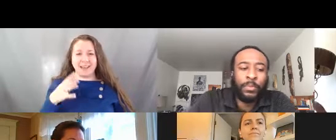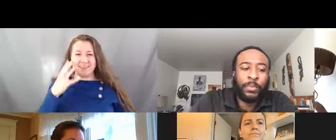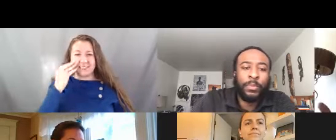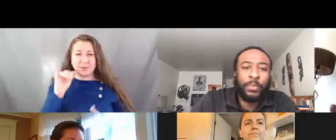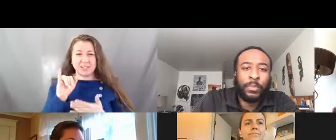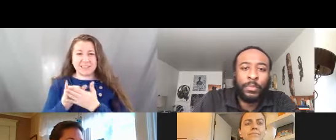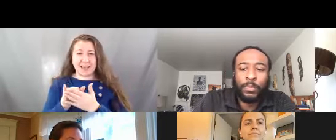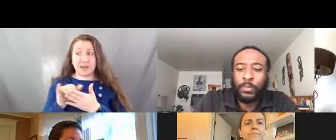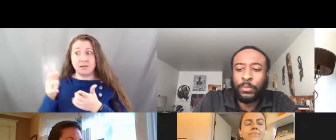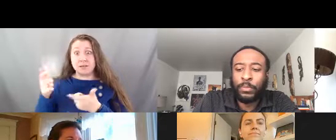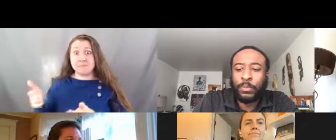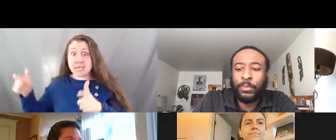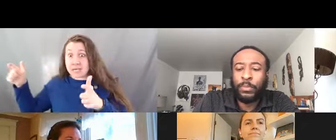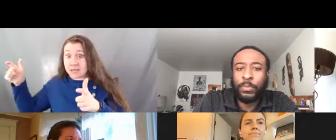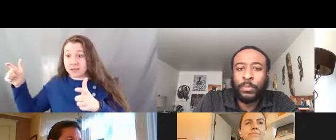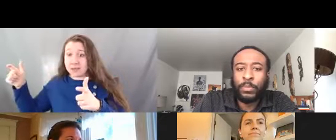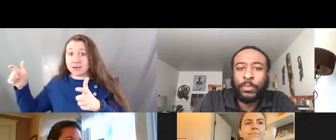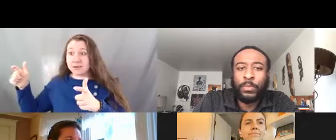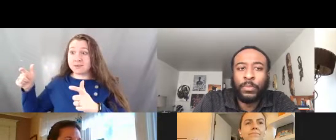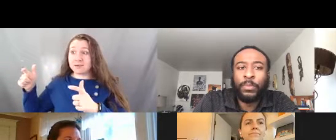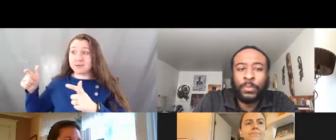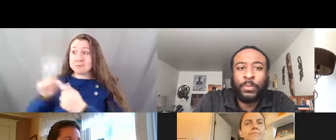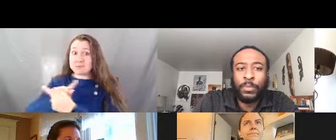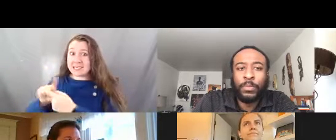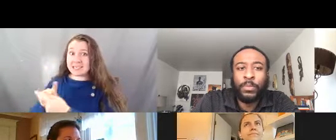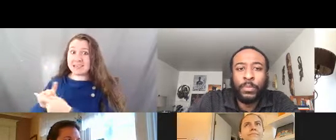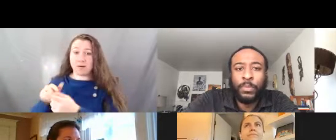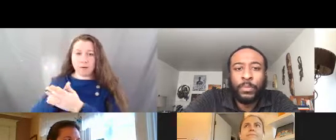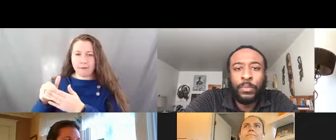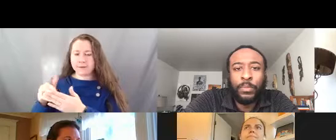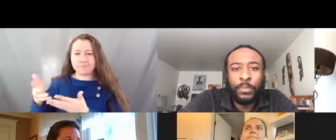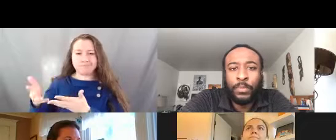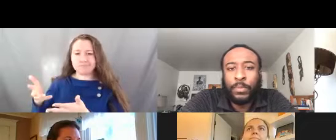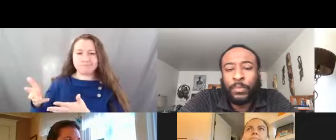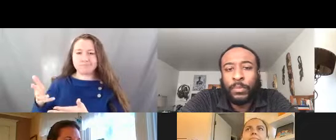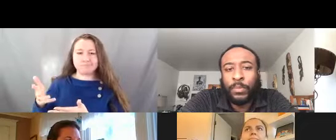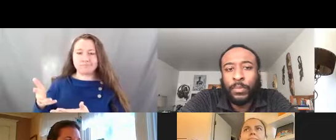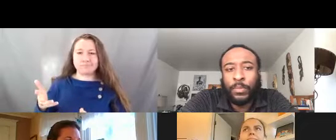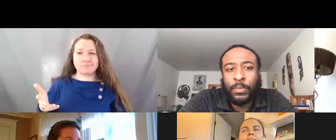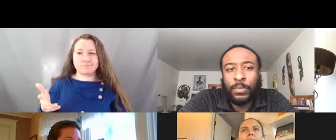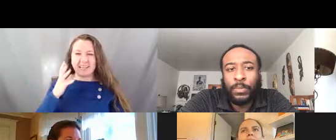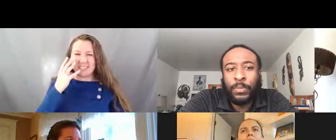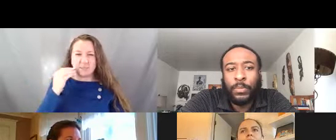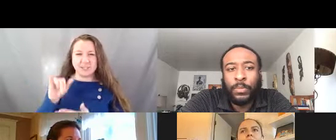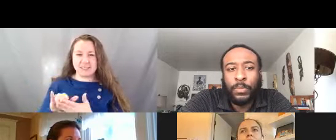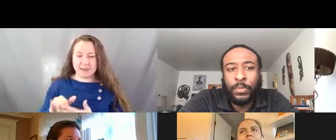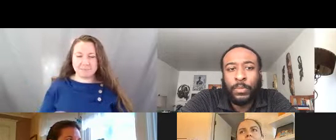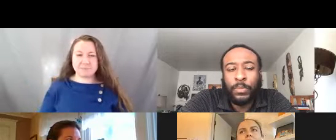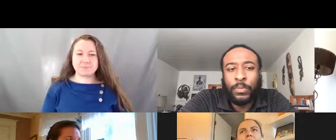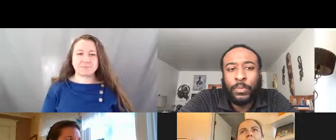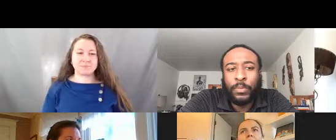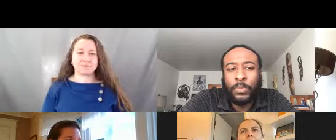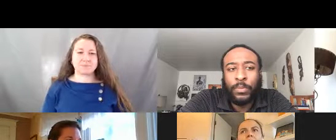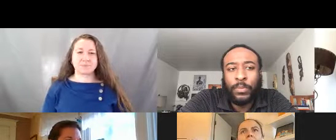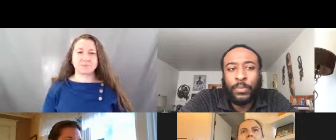bigger campus and you're meeting people on a regular basis. But I think it's just that over